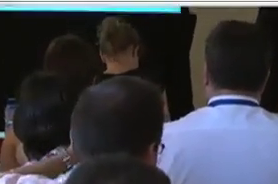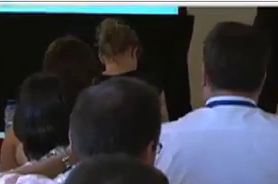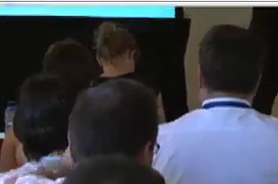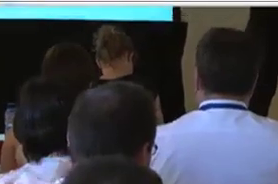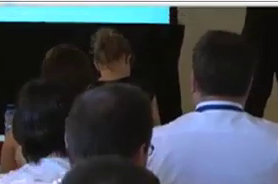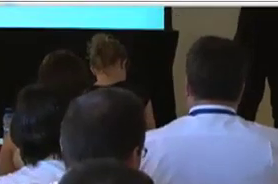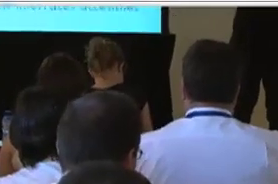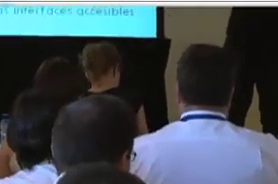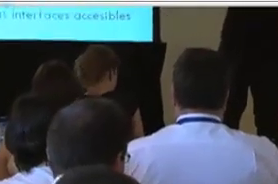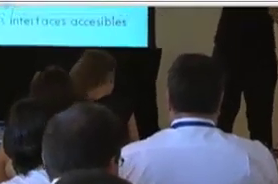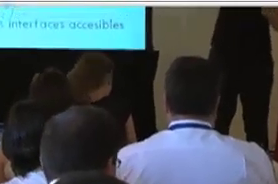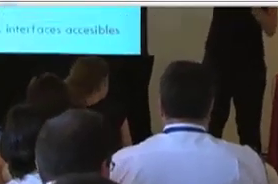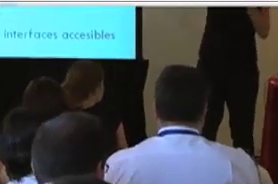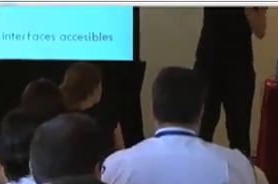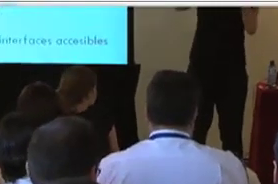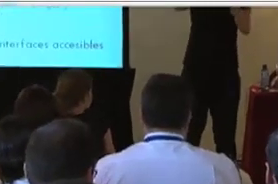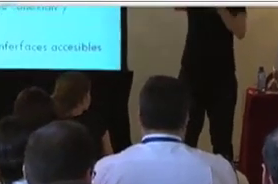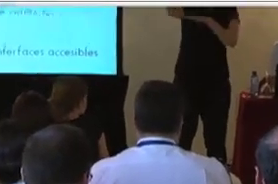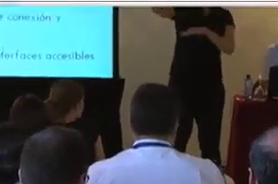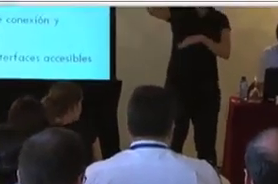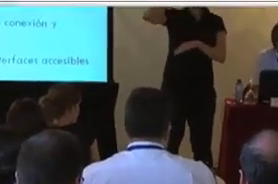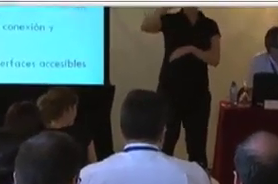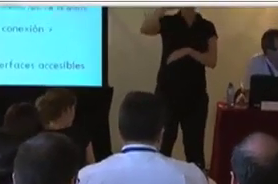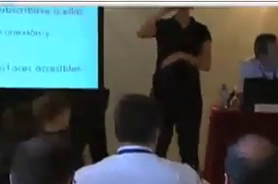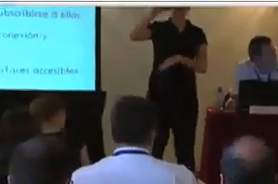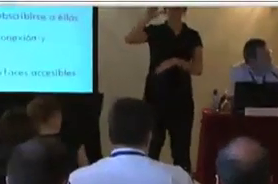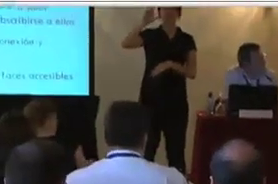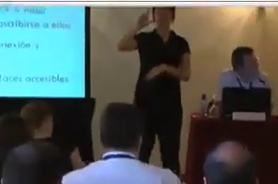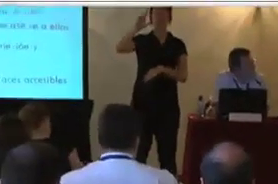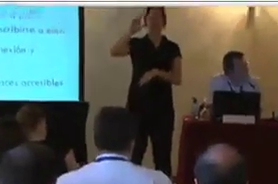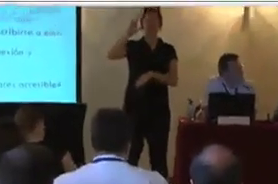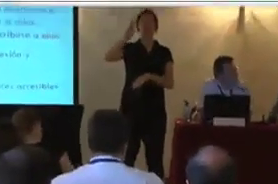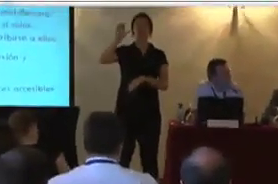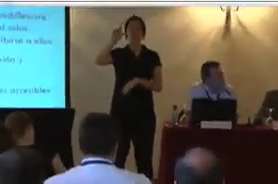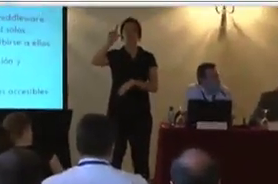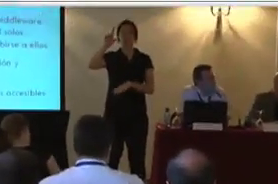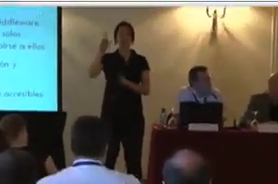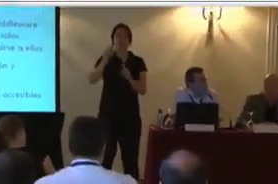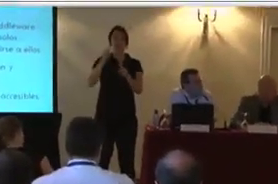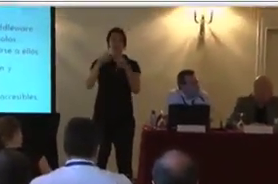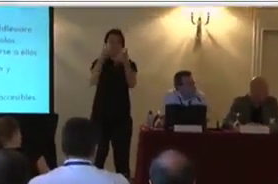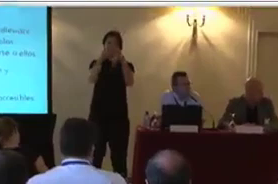artificial intelligence services. No, that would be part of the